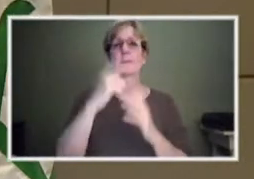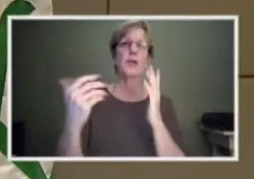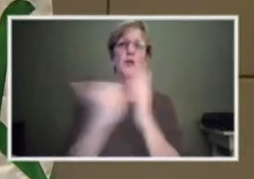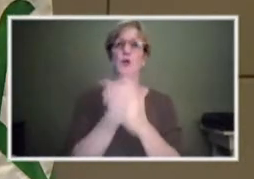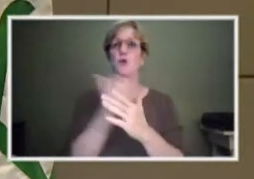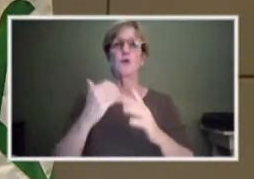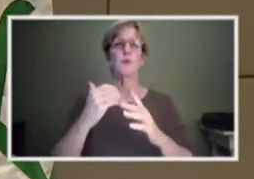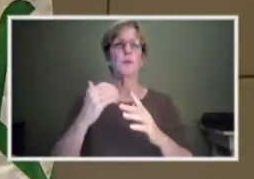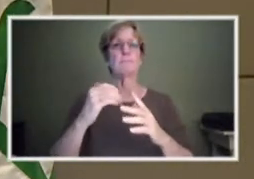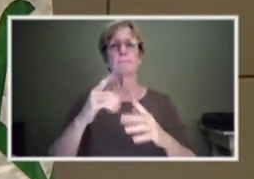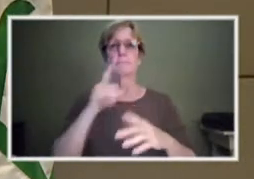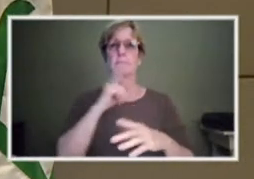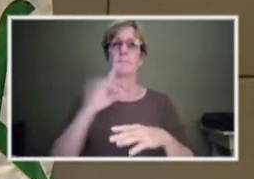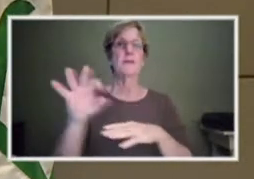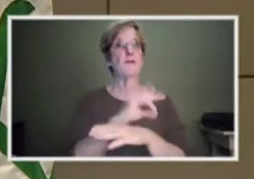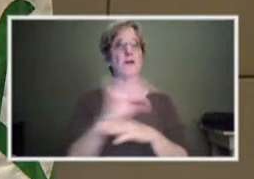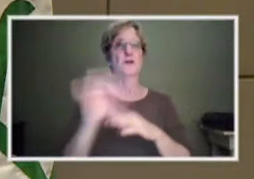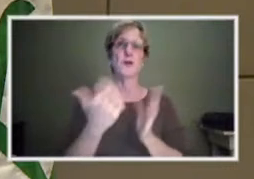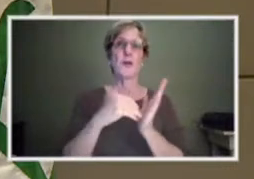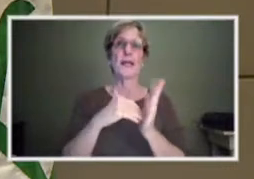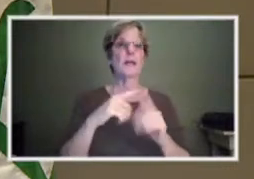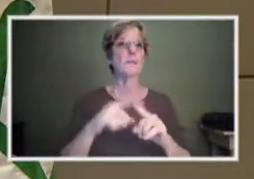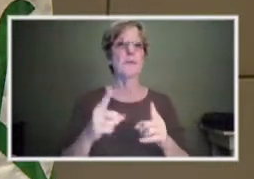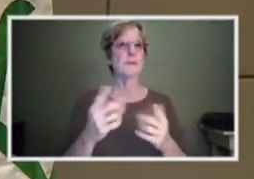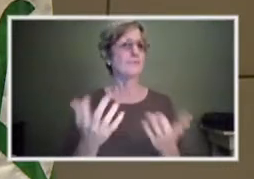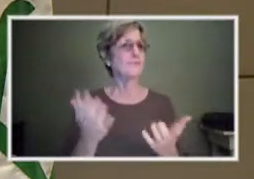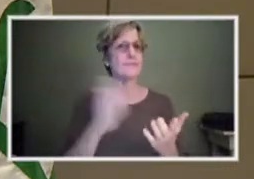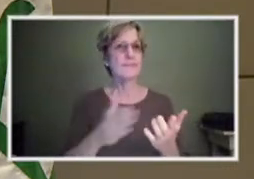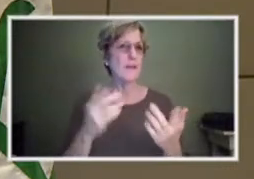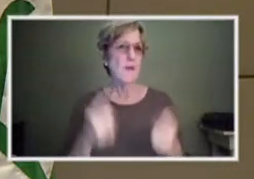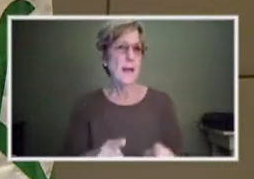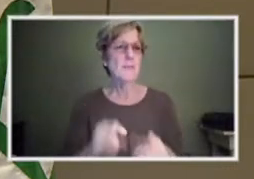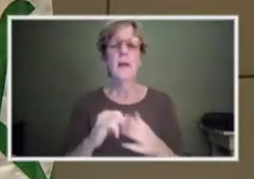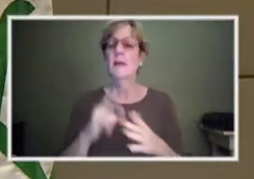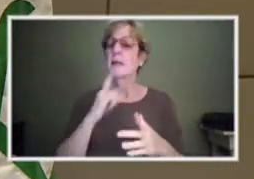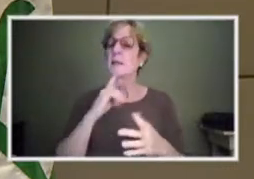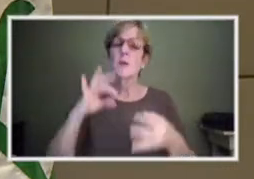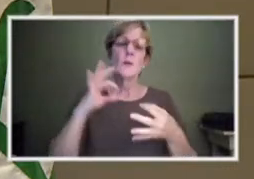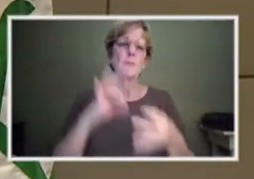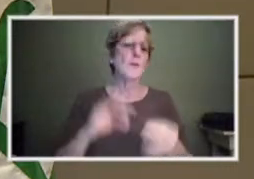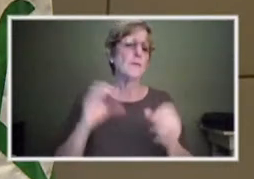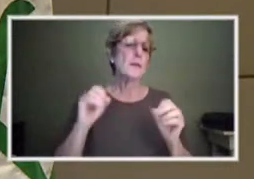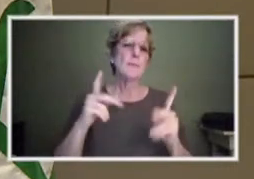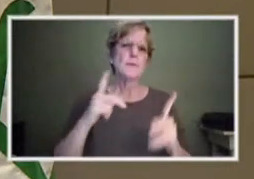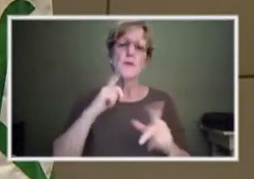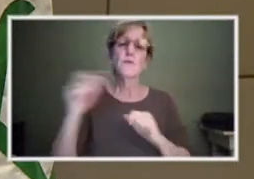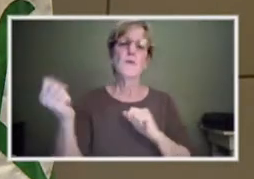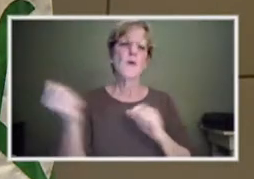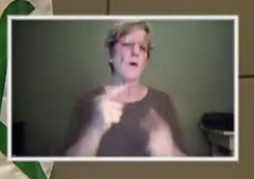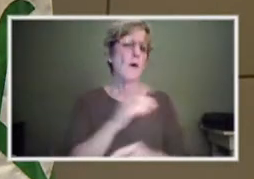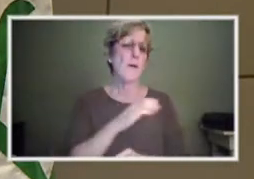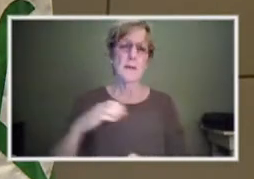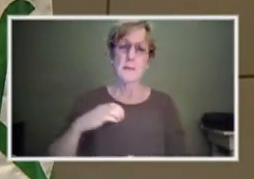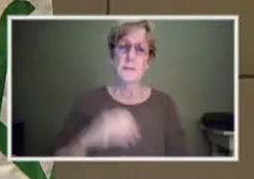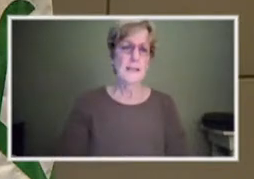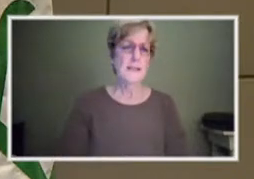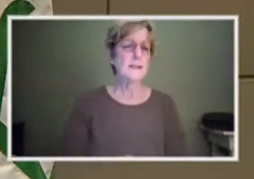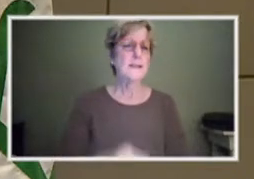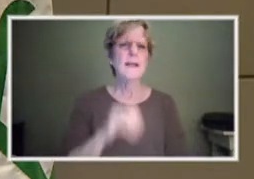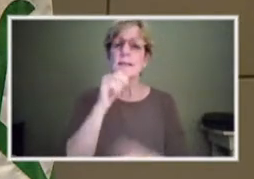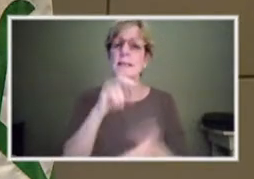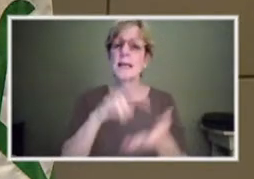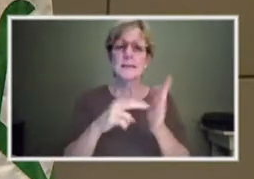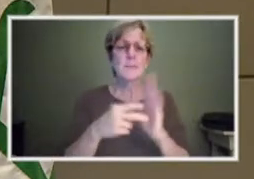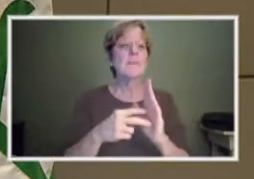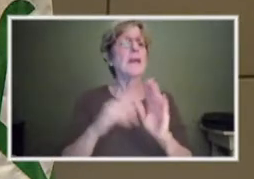think this is the perfect opportunity for us to do this for all committees, though. That doesn't mean that we don't make sure we address